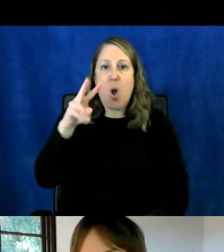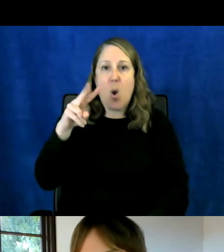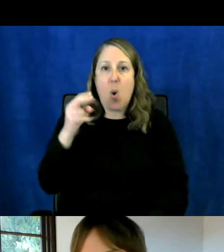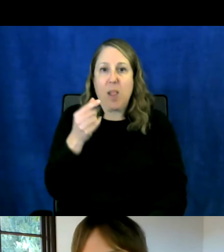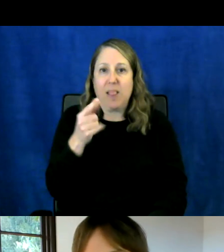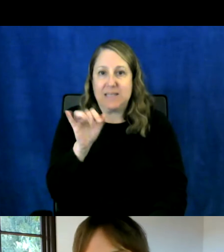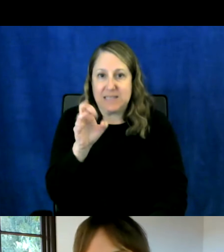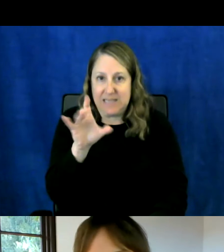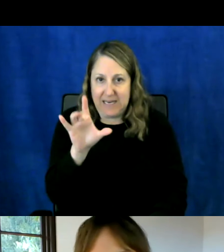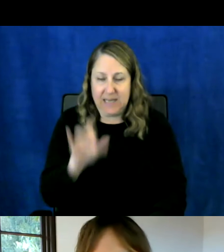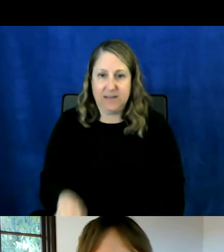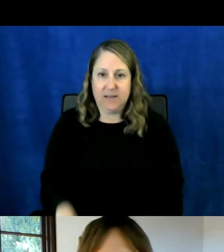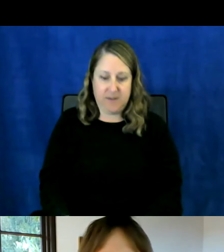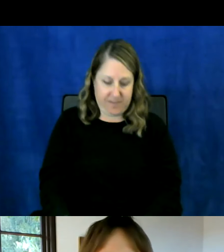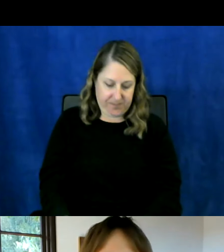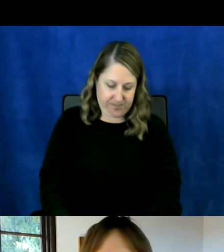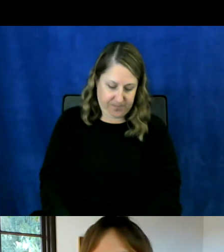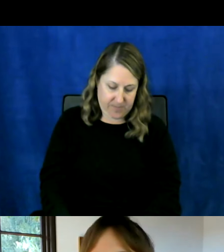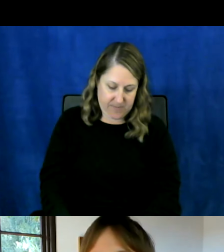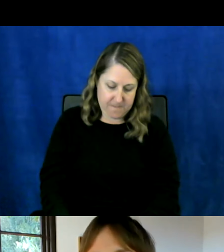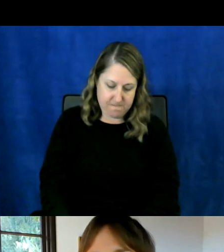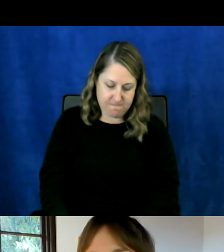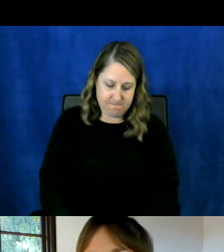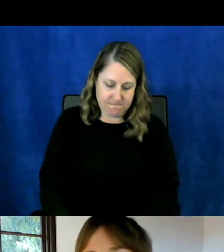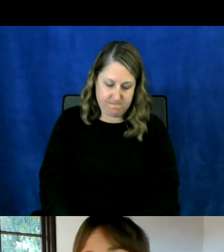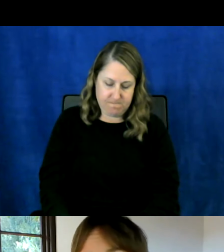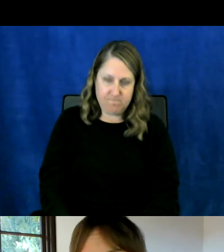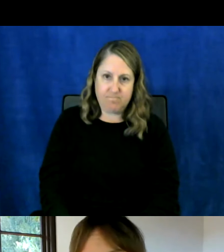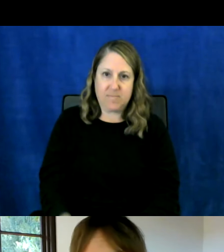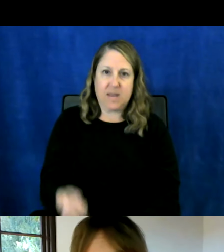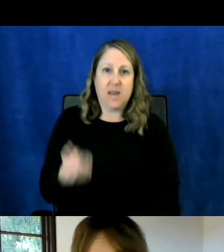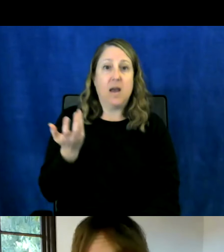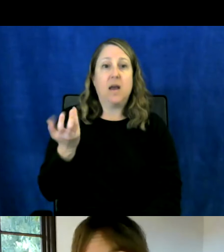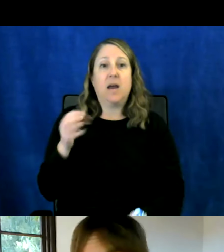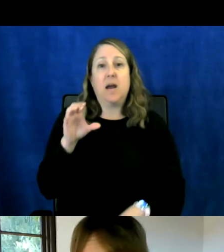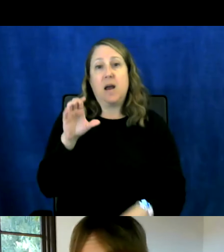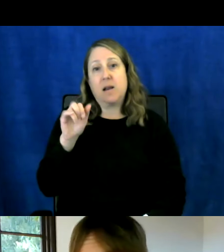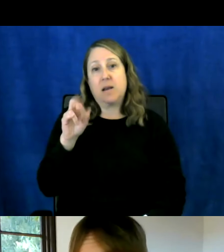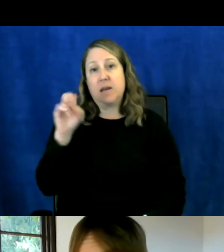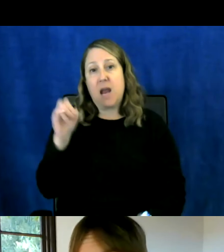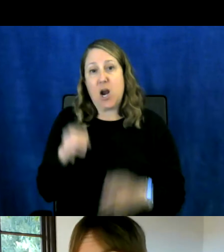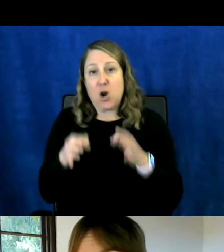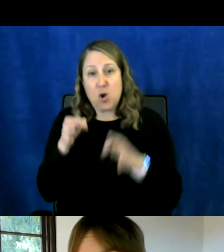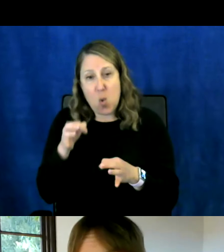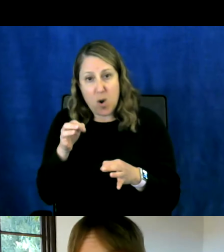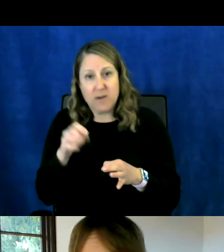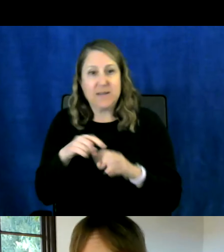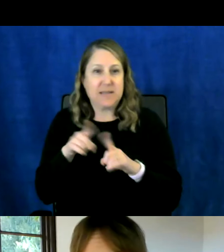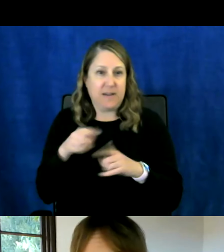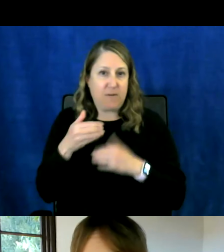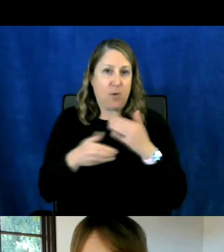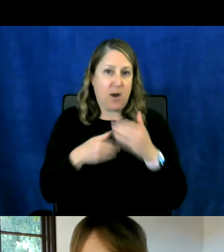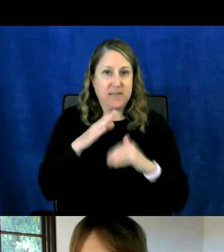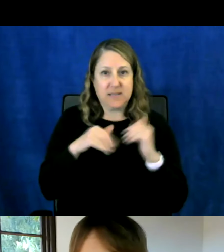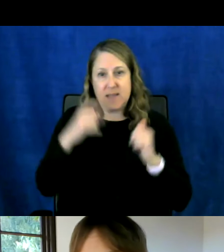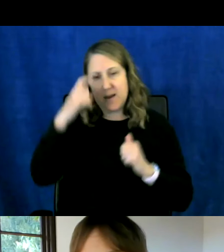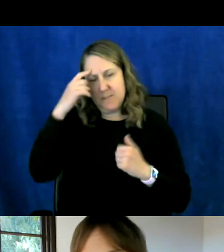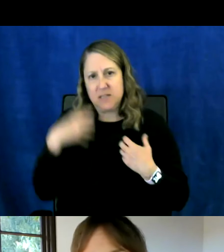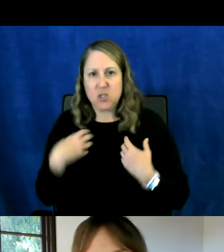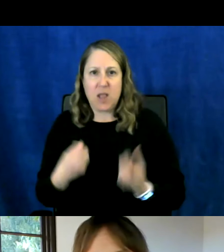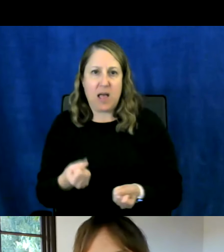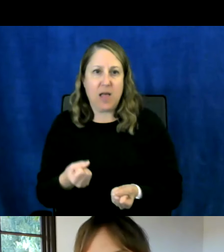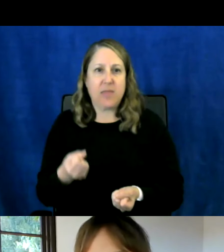slide. So Care Court, while it is a civil process, is quite different than mental health or LPS conservatorship